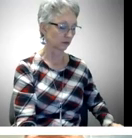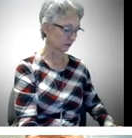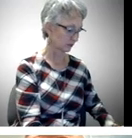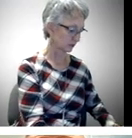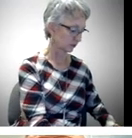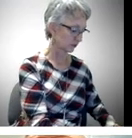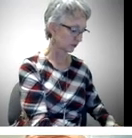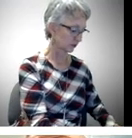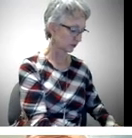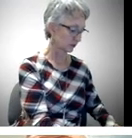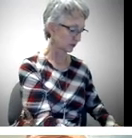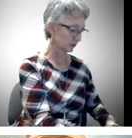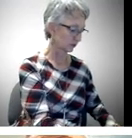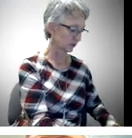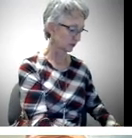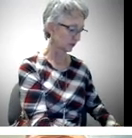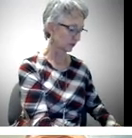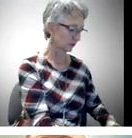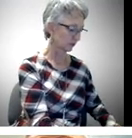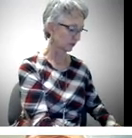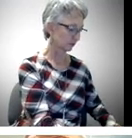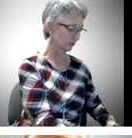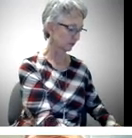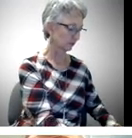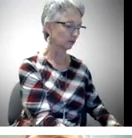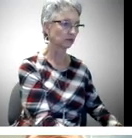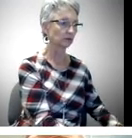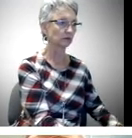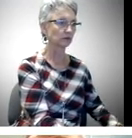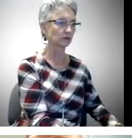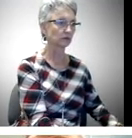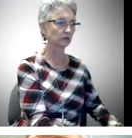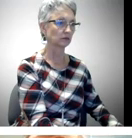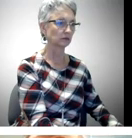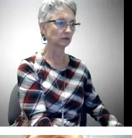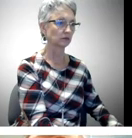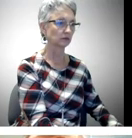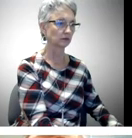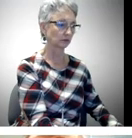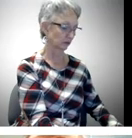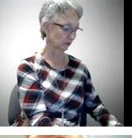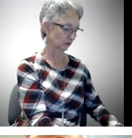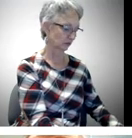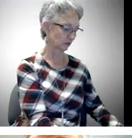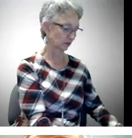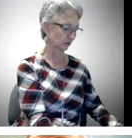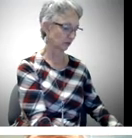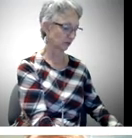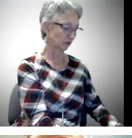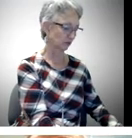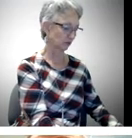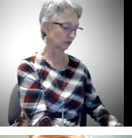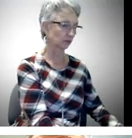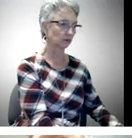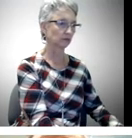into signing a supported decision-making agreement, and that the supported decision-making agreement has to be witnessed by 2